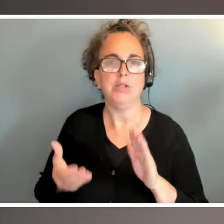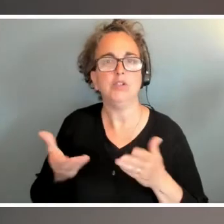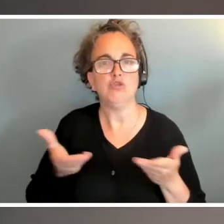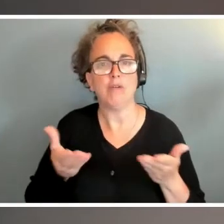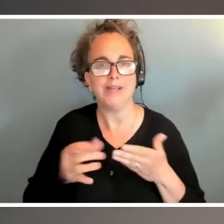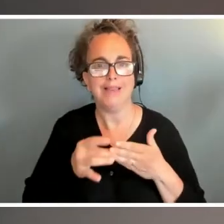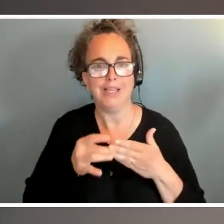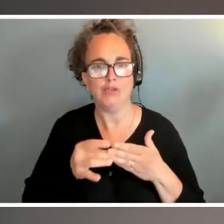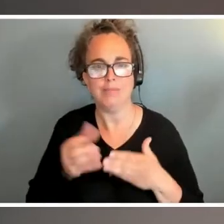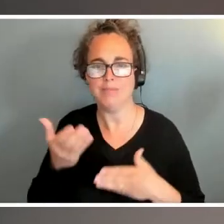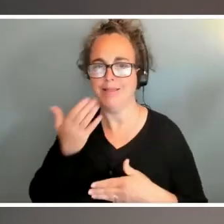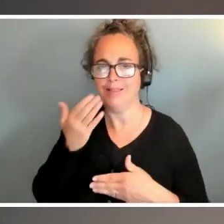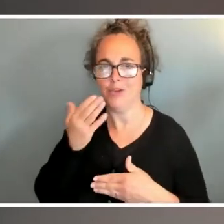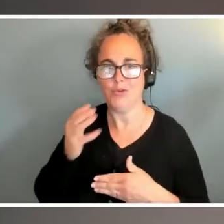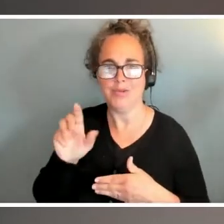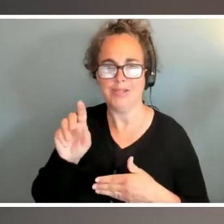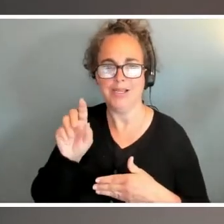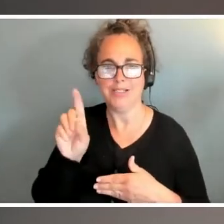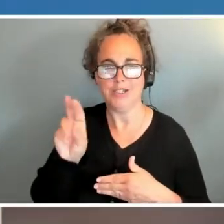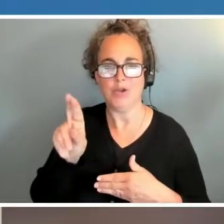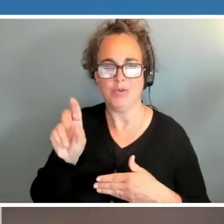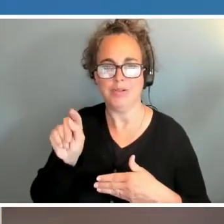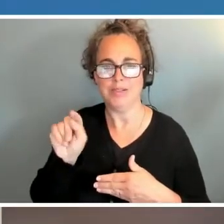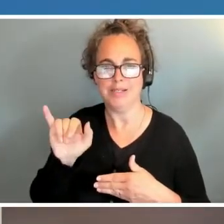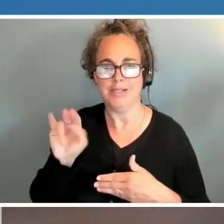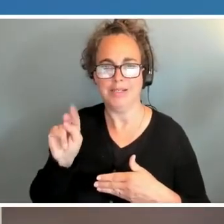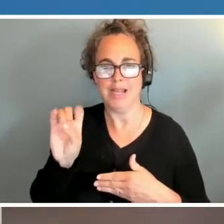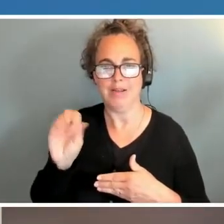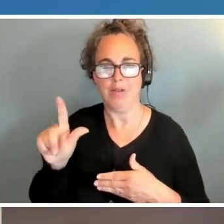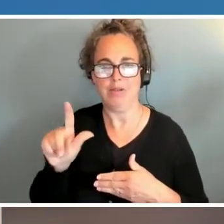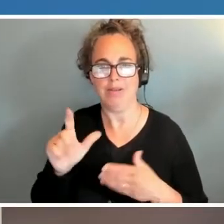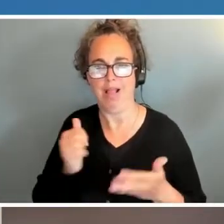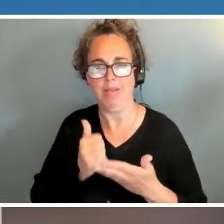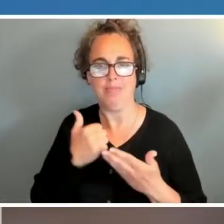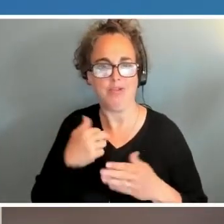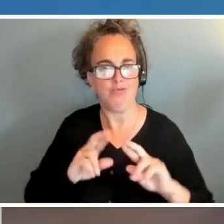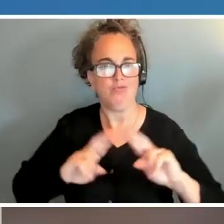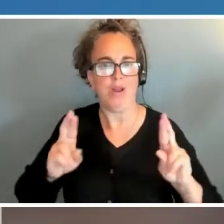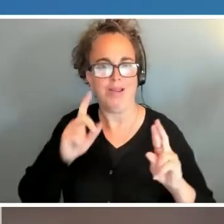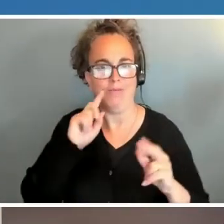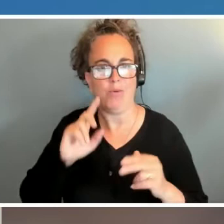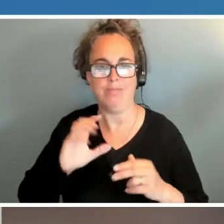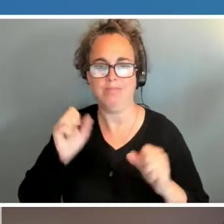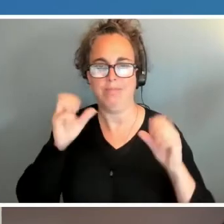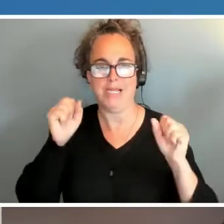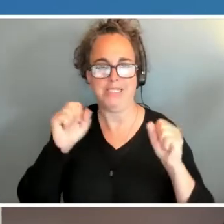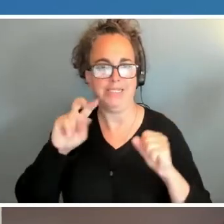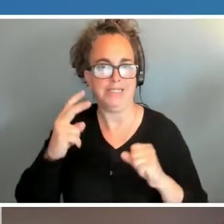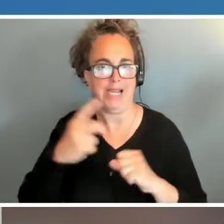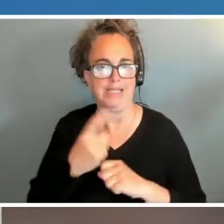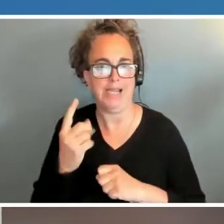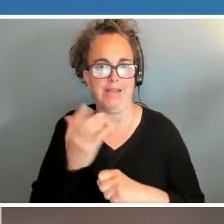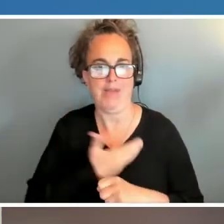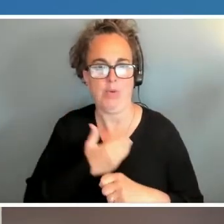so grateful to have you join us this morning and to get us ready for an amazing second day of our summit. Thank you.